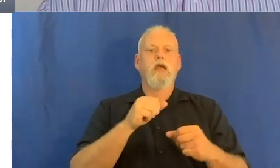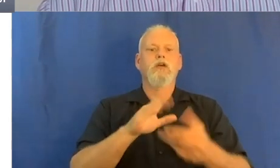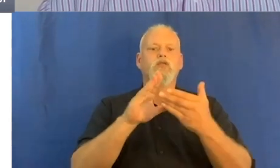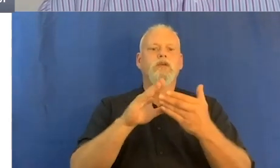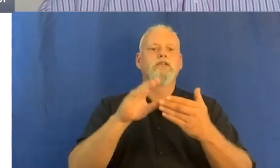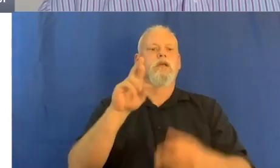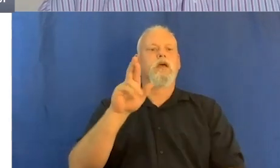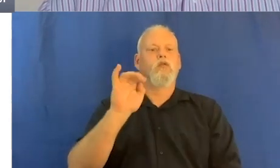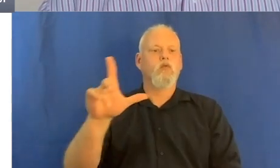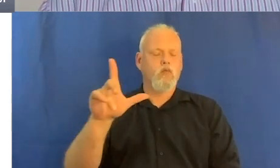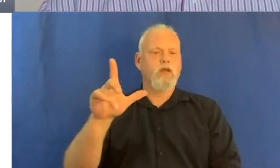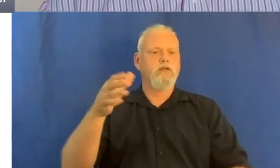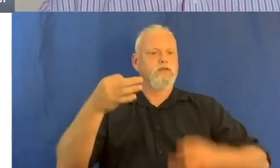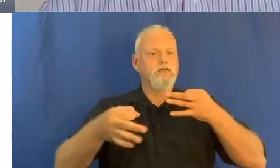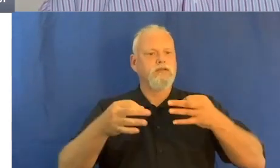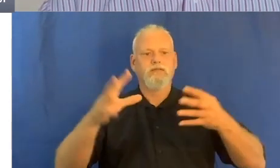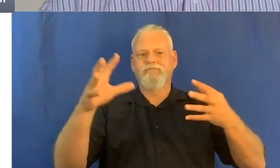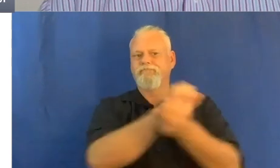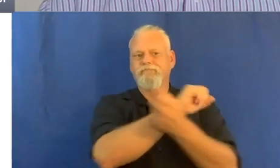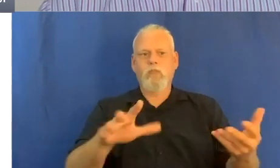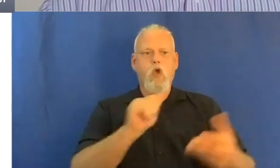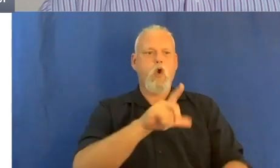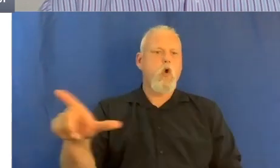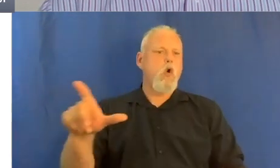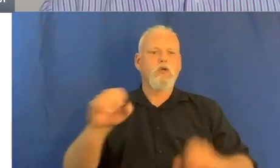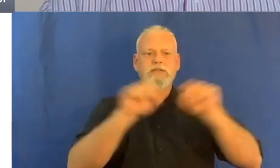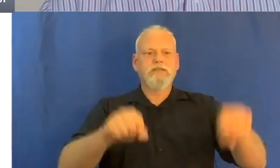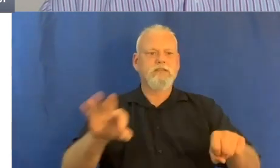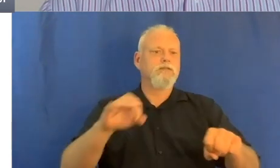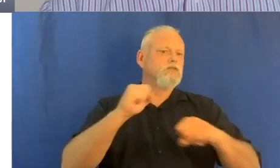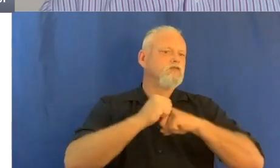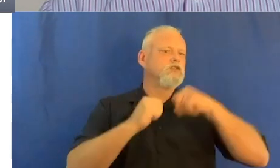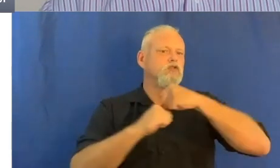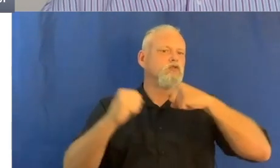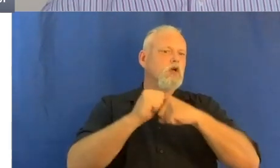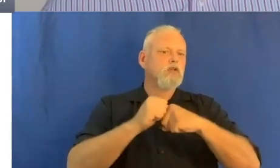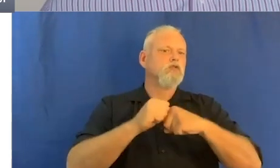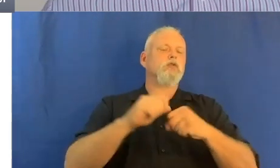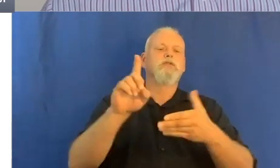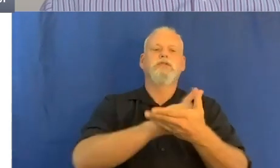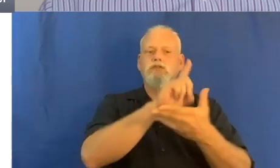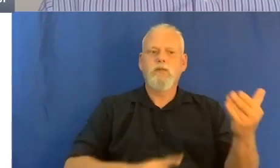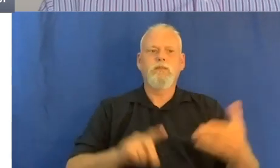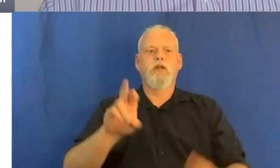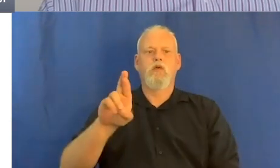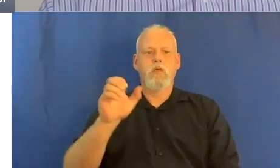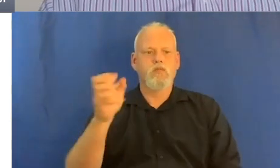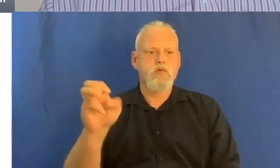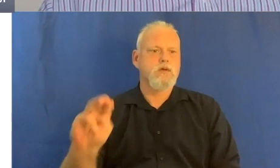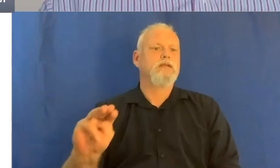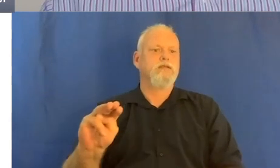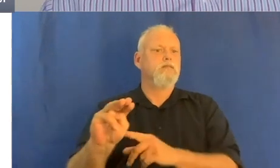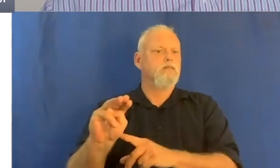dismantling all systems of structural racism and anti-Black stigma and discrimination need to be part